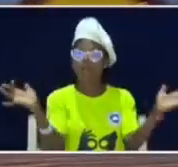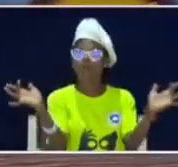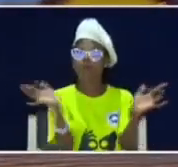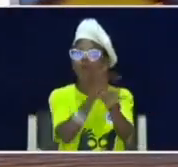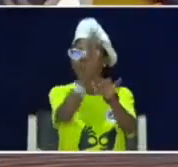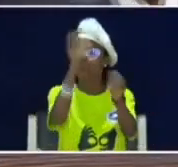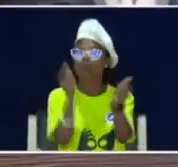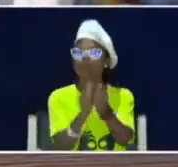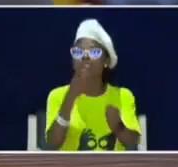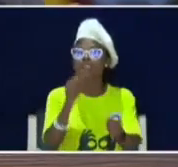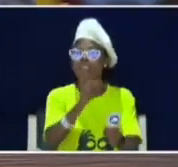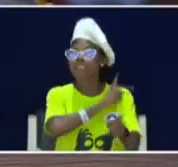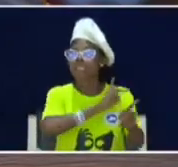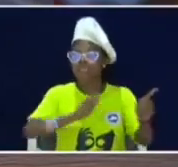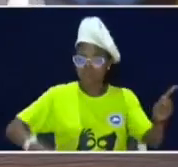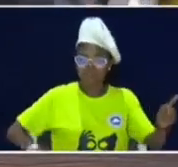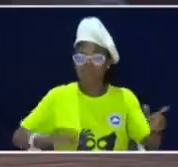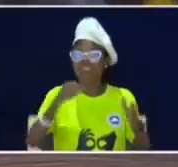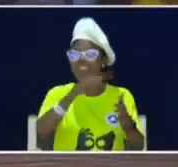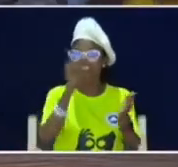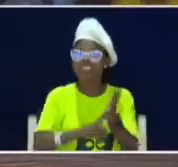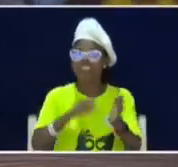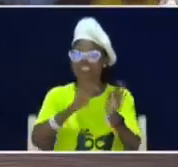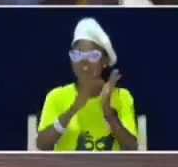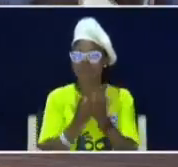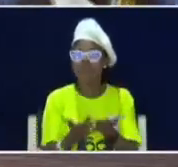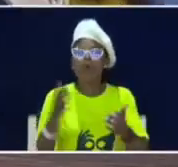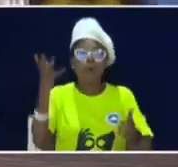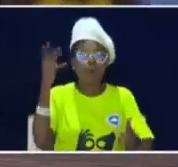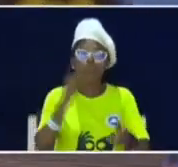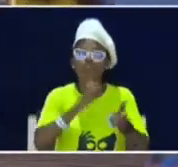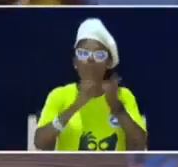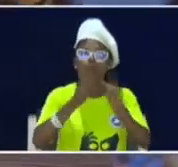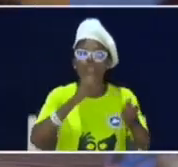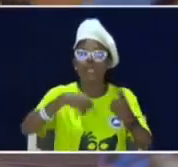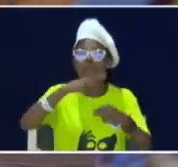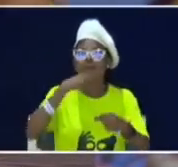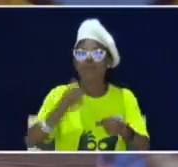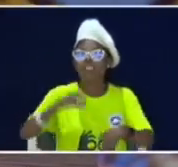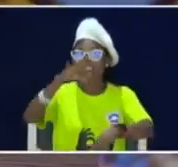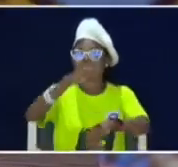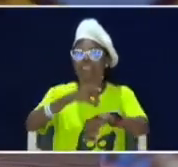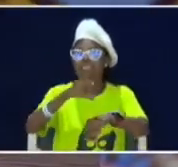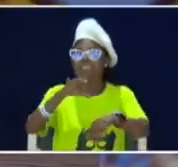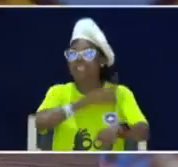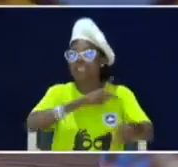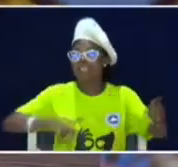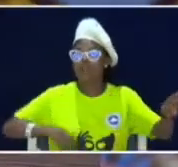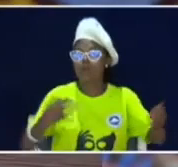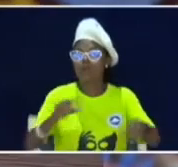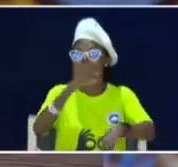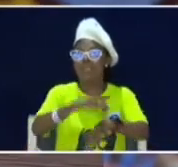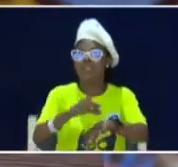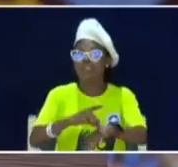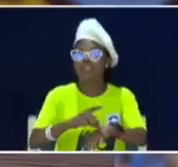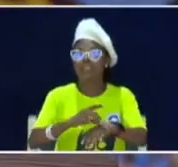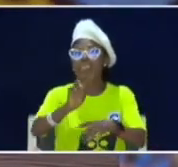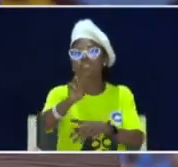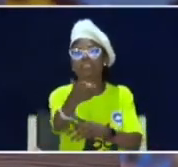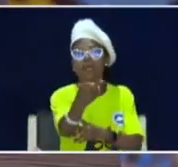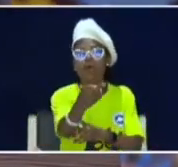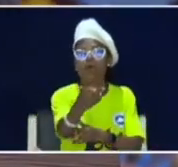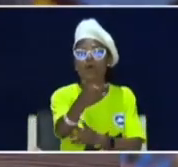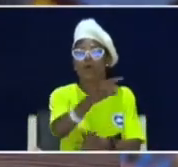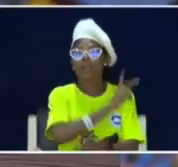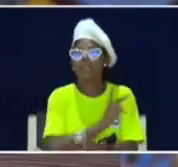Mind you, this king we're talking about in the scriptures was the king of the earth. Now, let's look at the scriptures. Mita, can you show me the scriptures? Second Kings